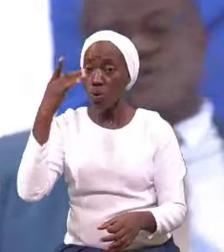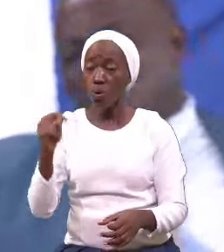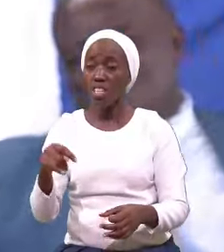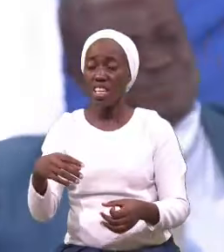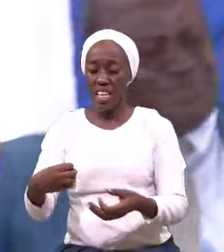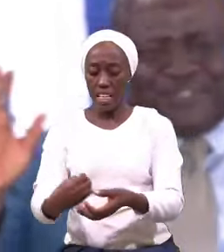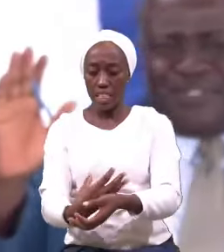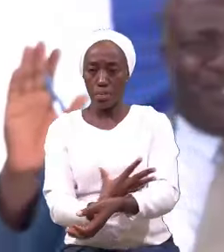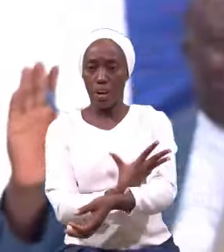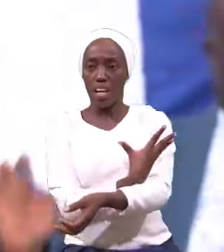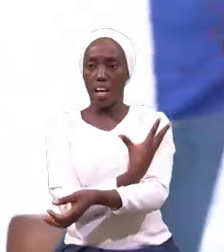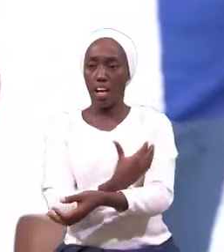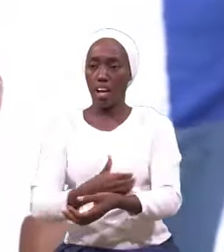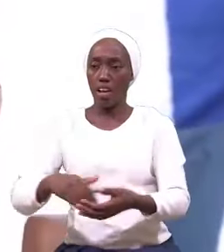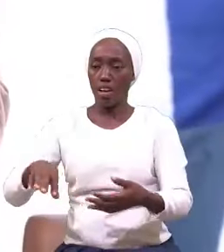music.